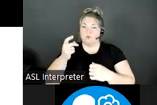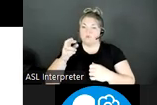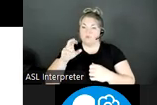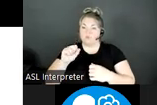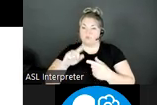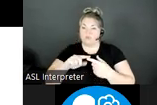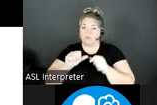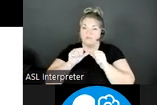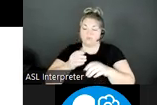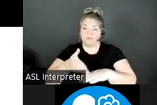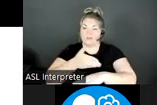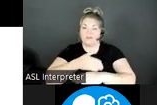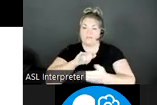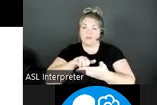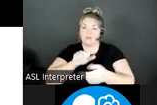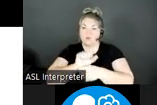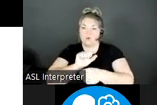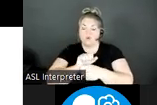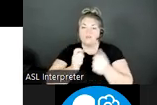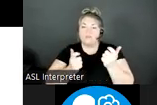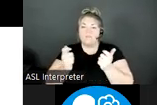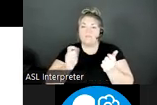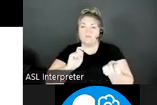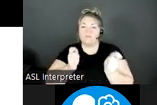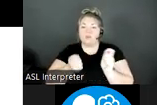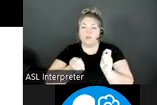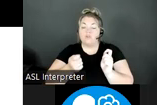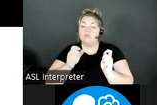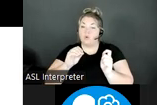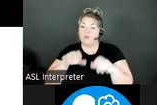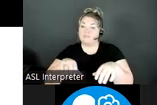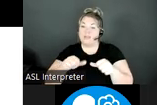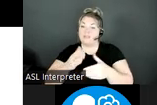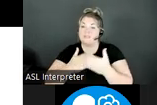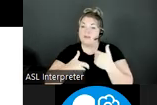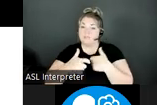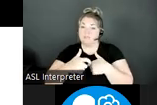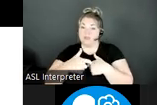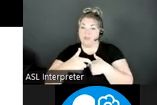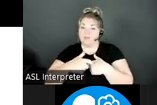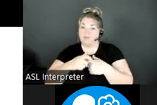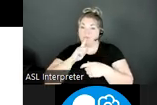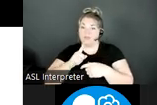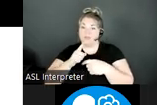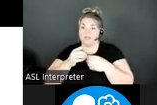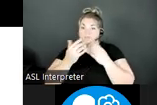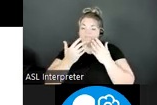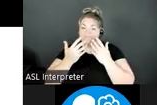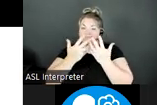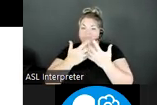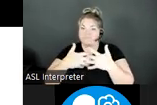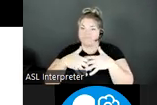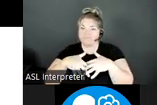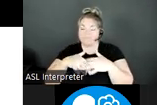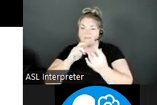enhance that work. It's a big change, and so it's going to take some time to really iron out all of the specifics, and